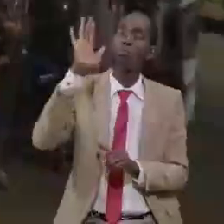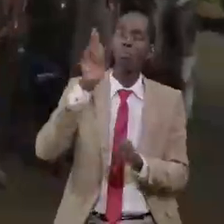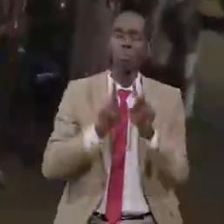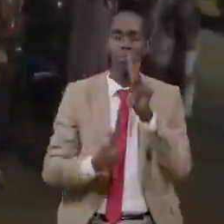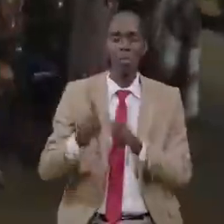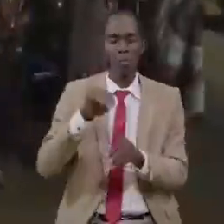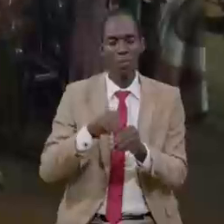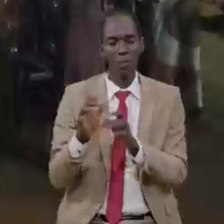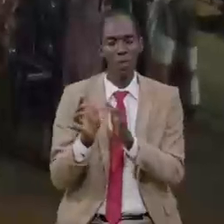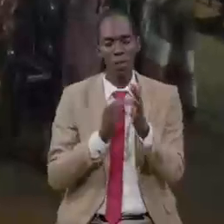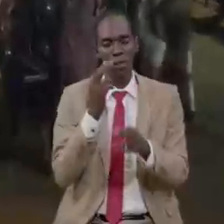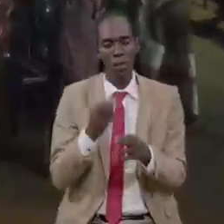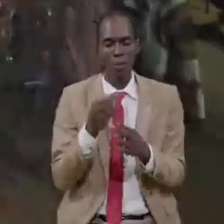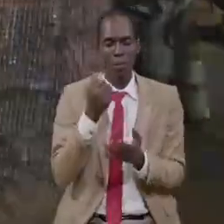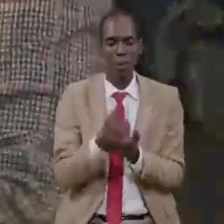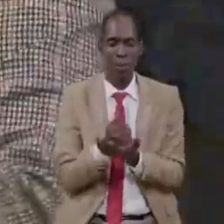Jesus' name.